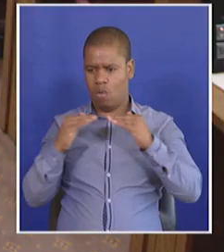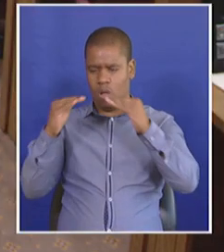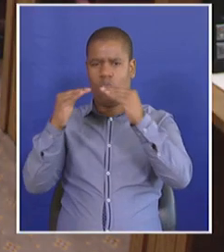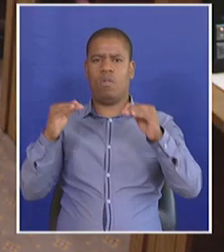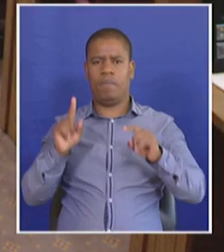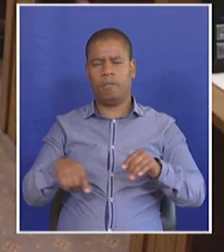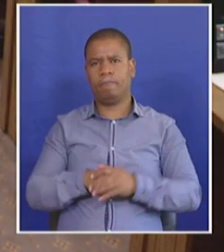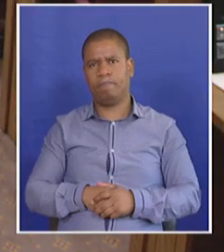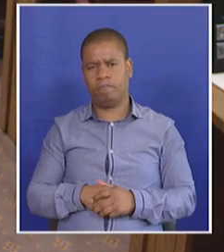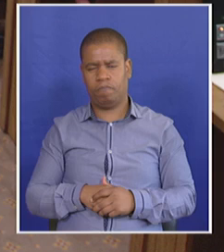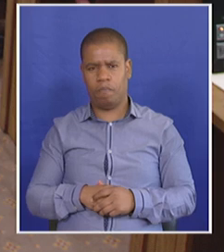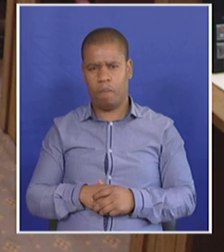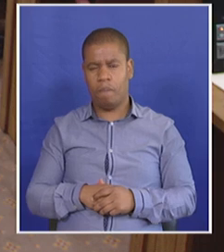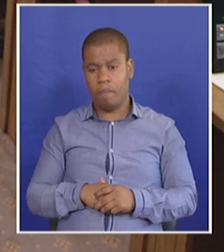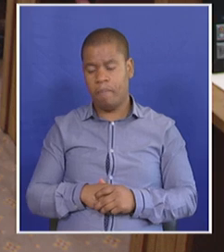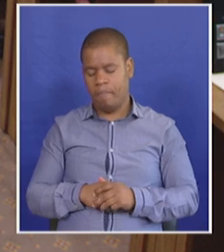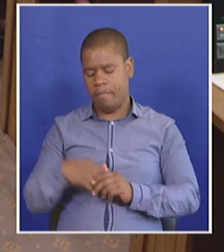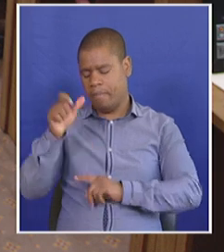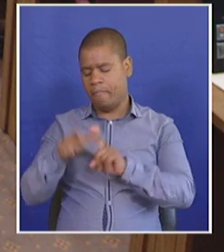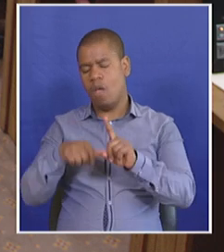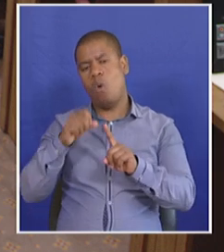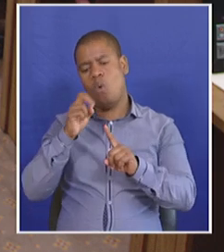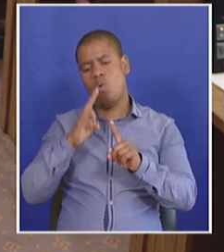you. The Honourable Van Dingen.